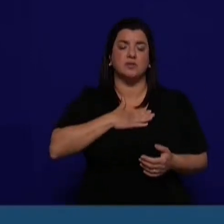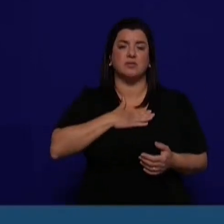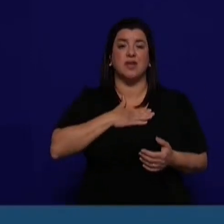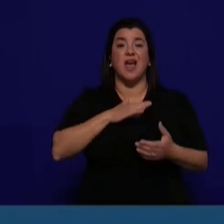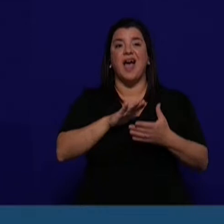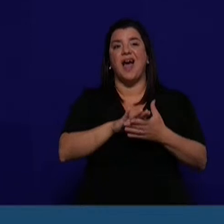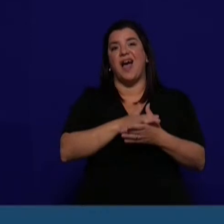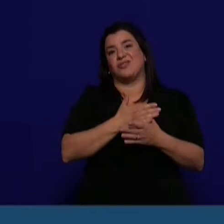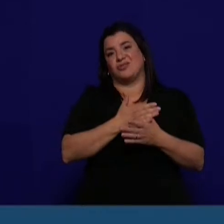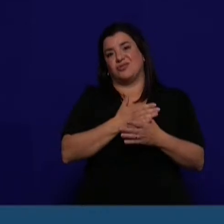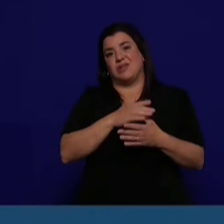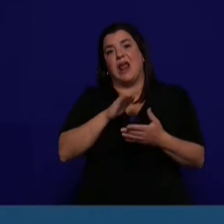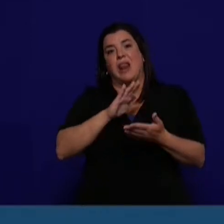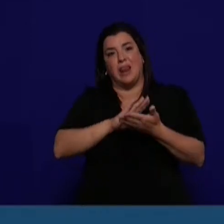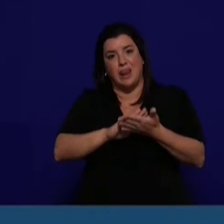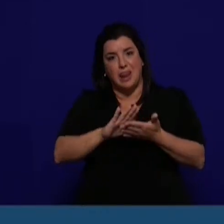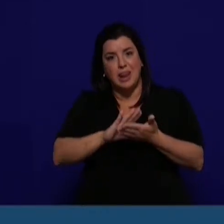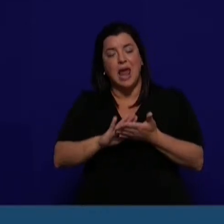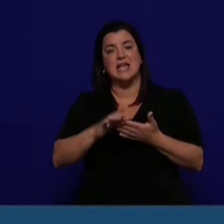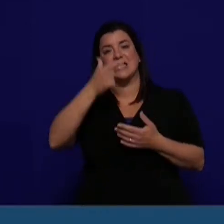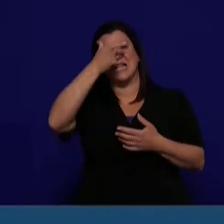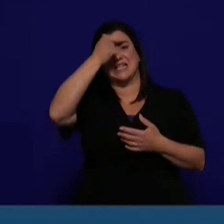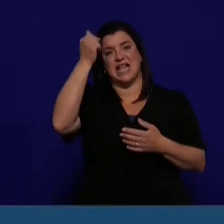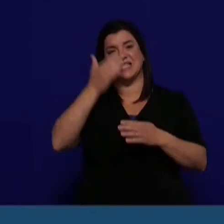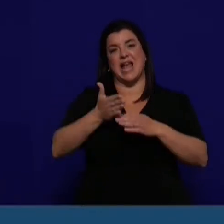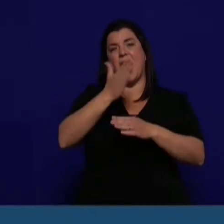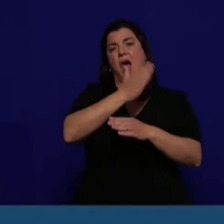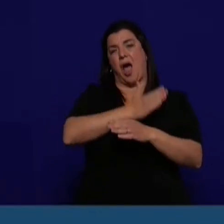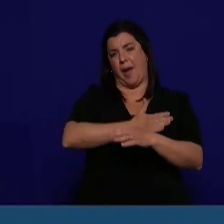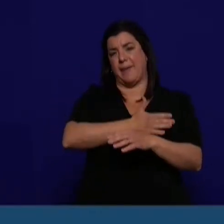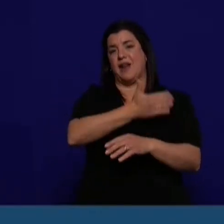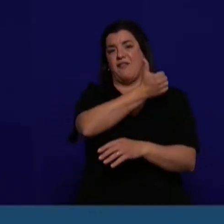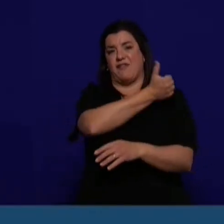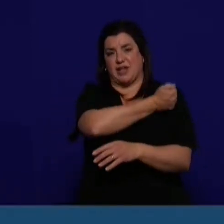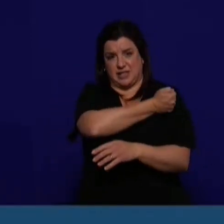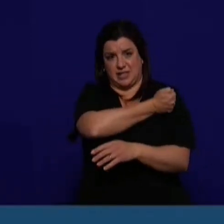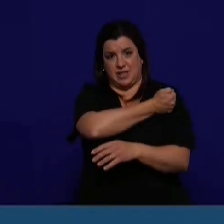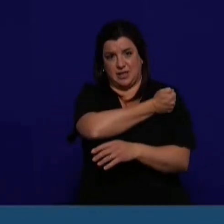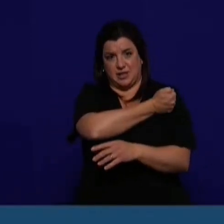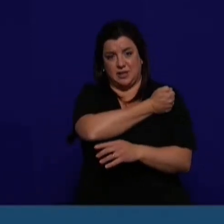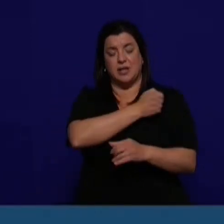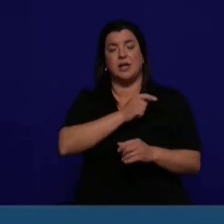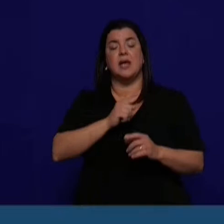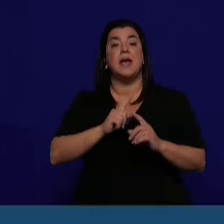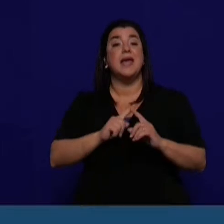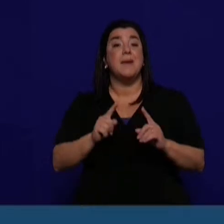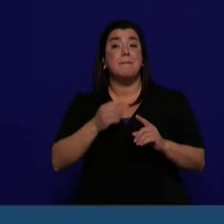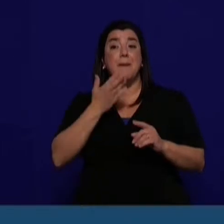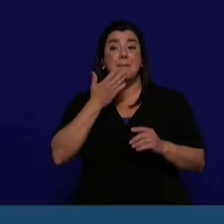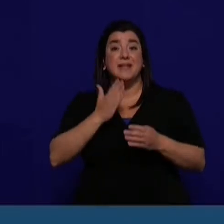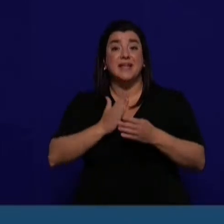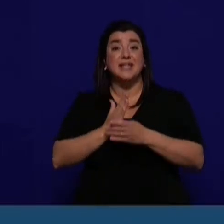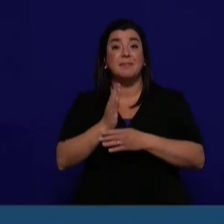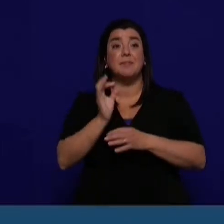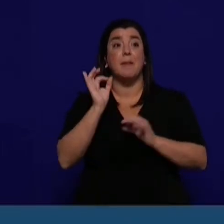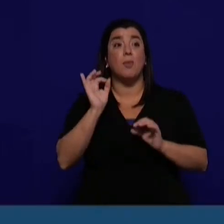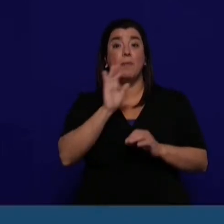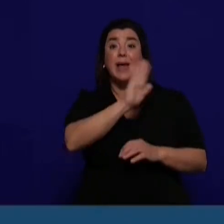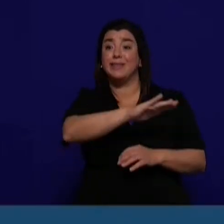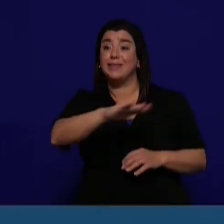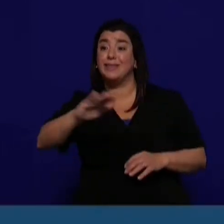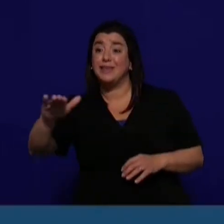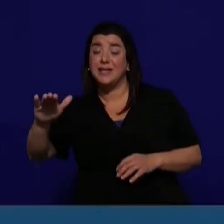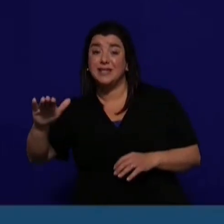jkollok il-mediċini inkluż it-tilqim qegħdin jiġu konsmati mill-persuni anke wara li jiġu approvati